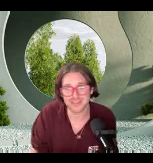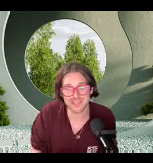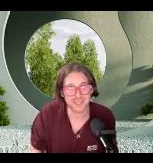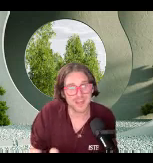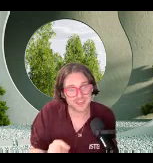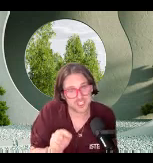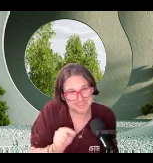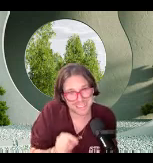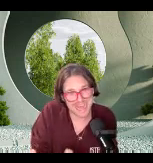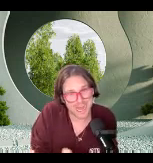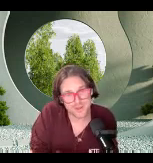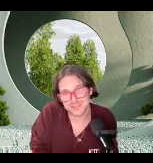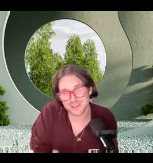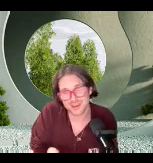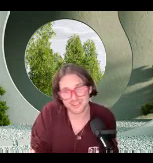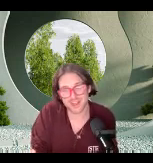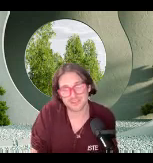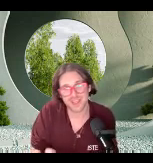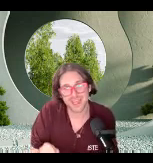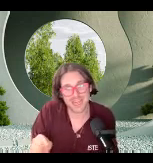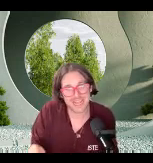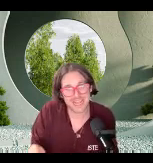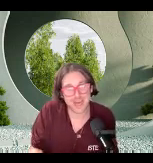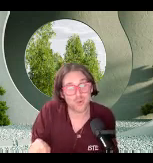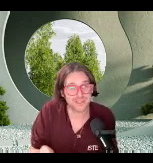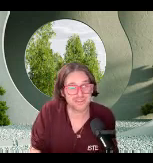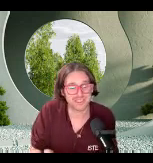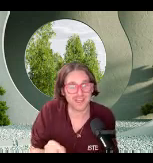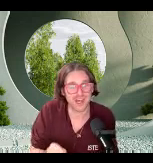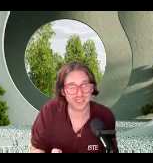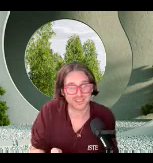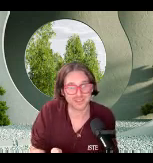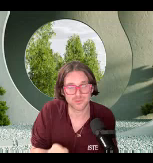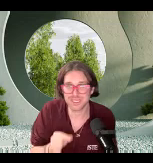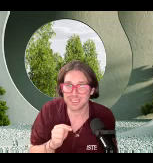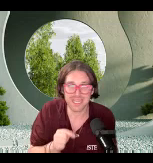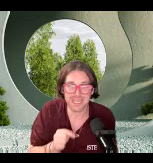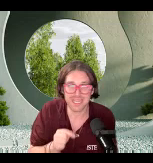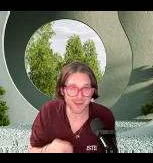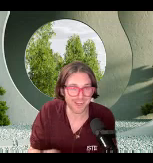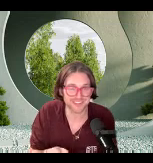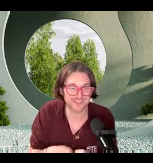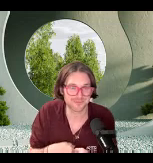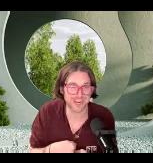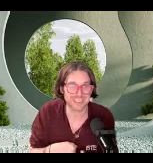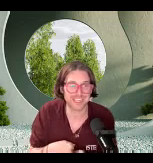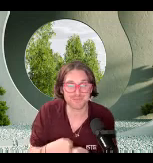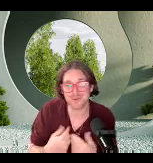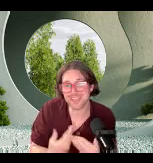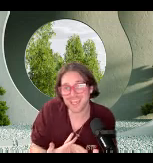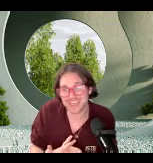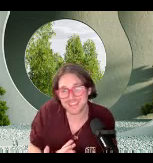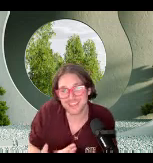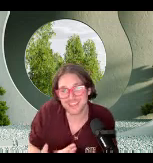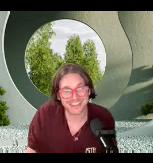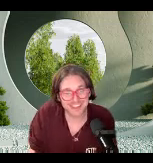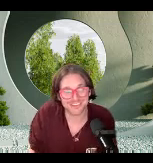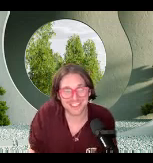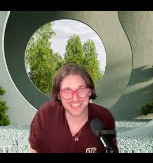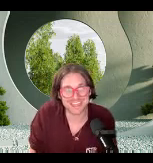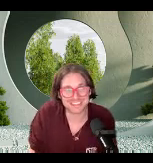multidimensional concept that shapes how we see ourselves and how we see others. We cannot separate ourselves from our identity, but we